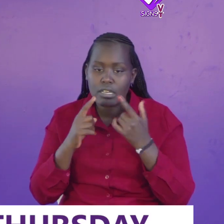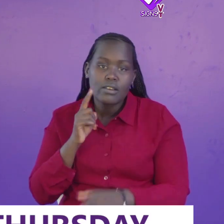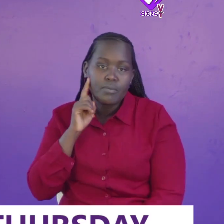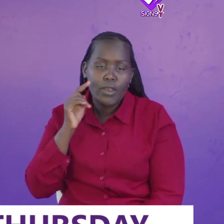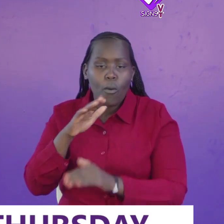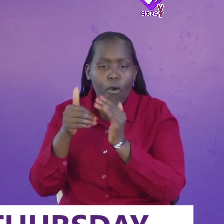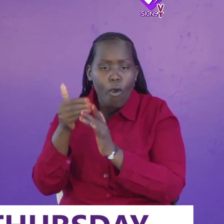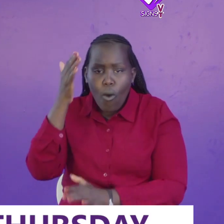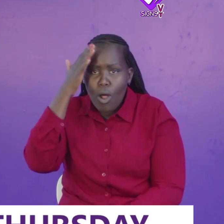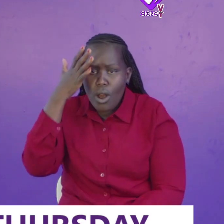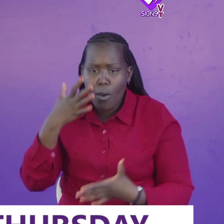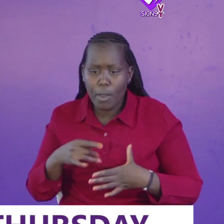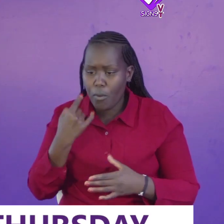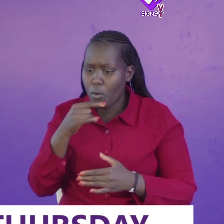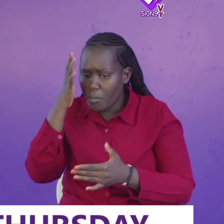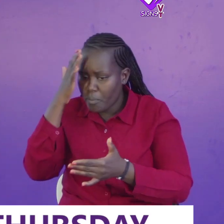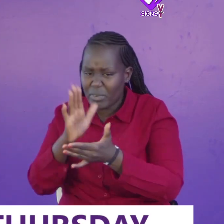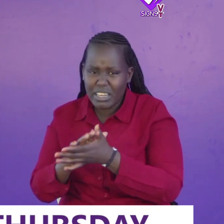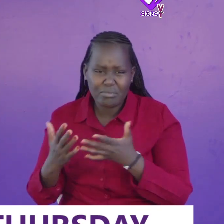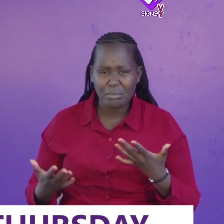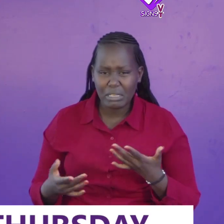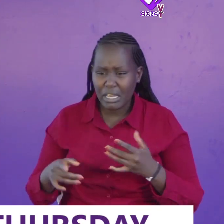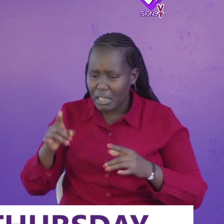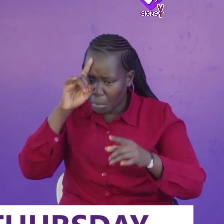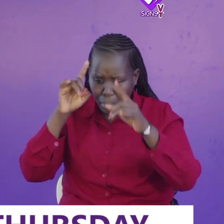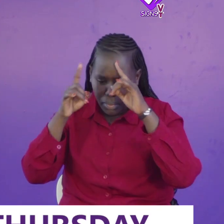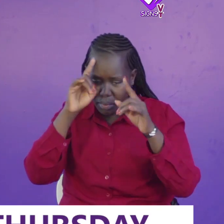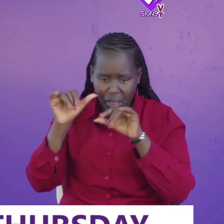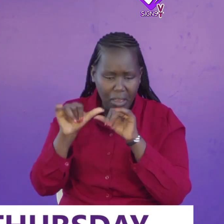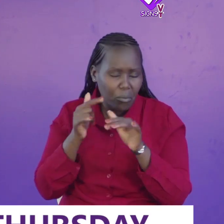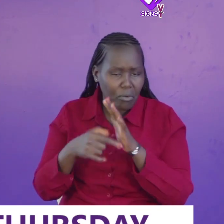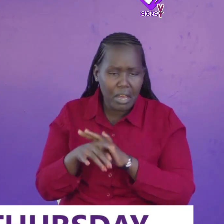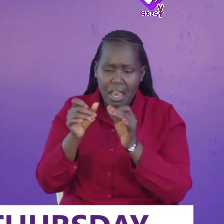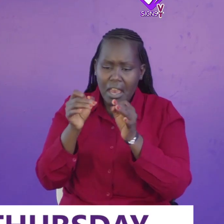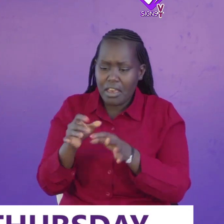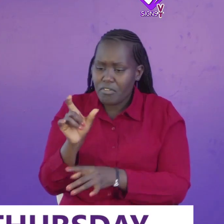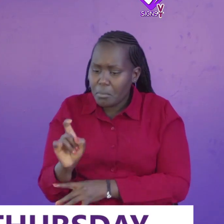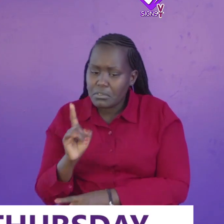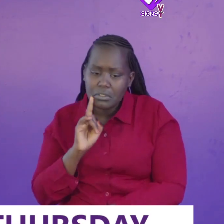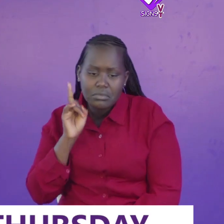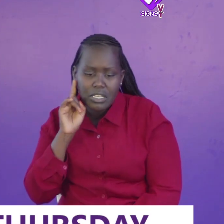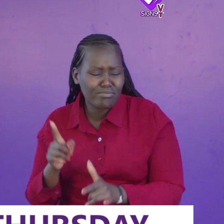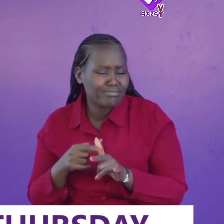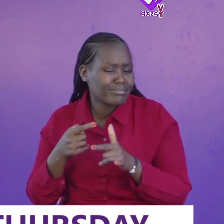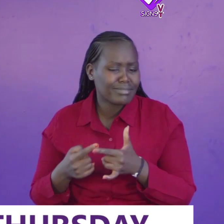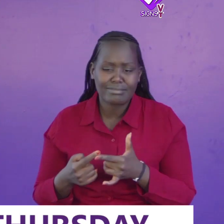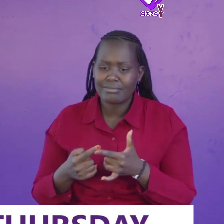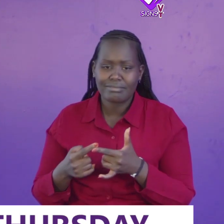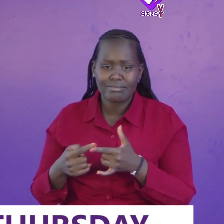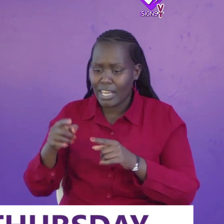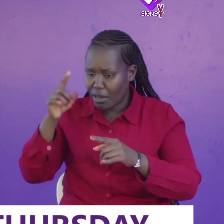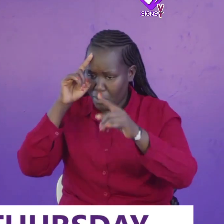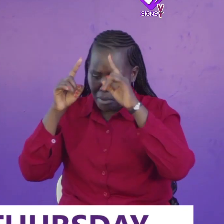watu wanapenda hiyo kuamini, tuseme tu kuamini mambo haiko. Oh, if a person is a deaf, blah blah blah, vitu tu haziko.